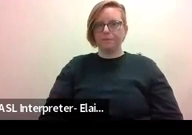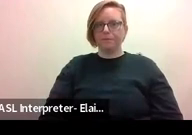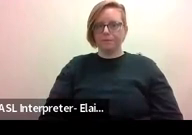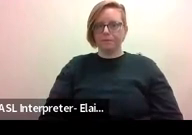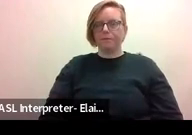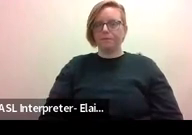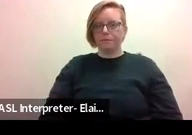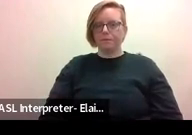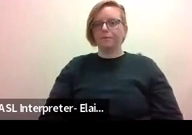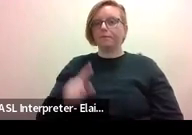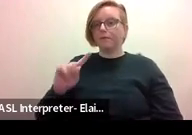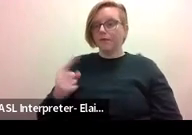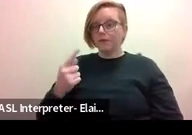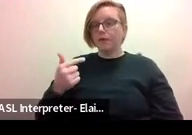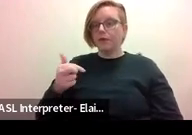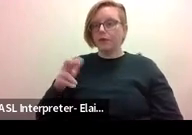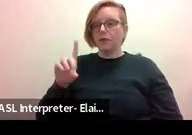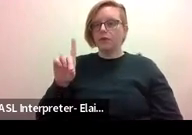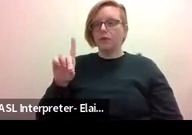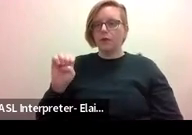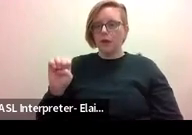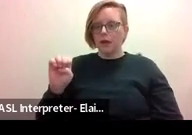first grade SLD,